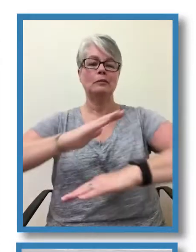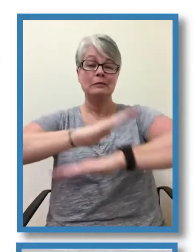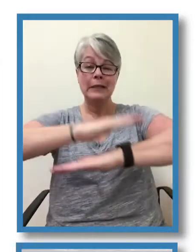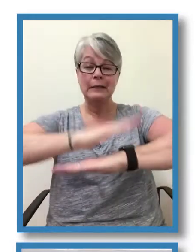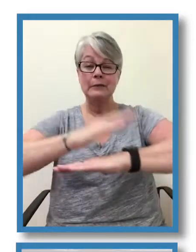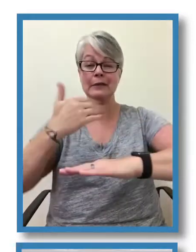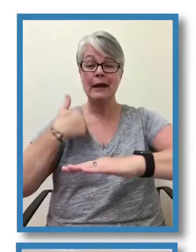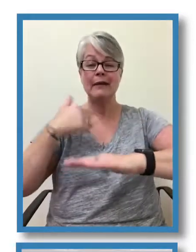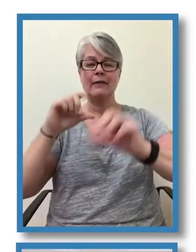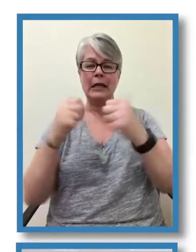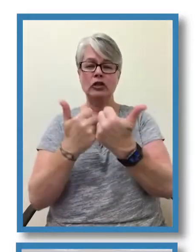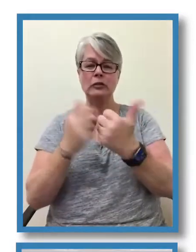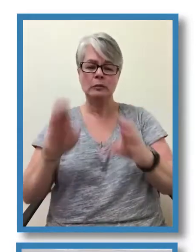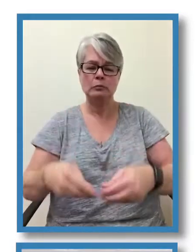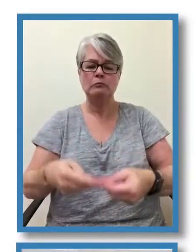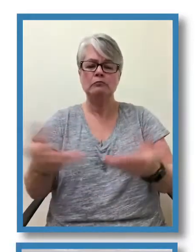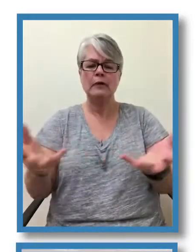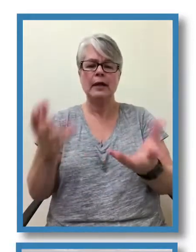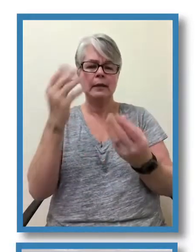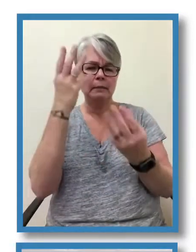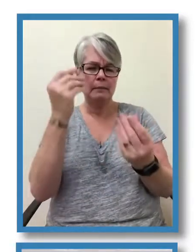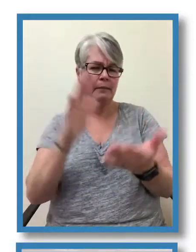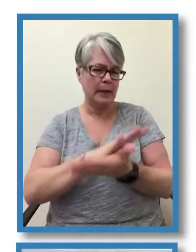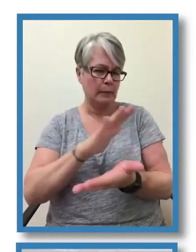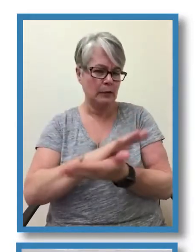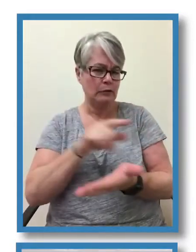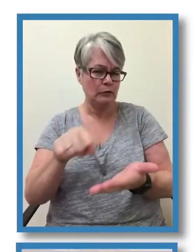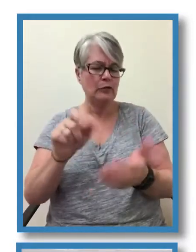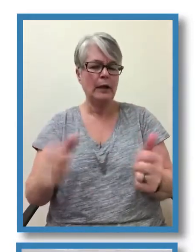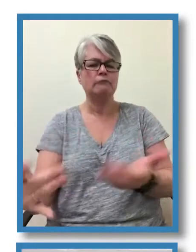bit more about that, but it's not because of getting older.